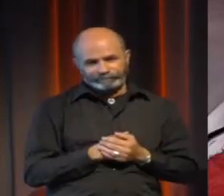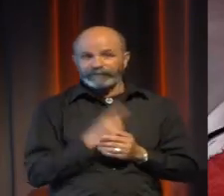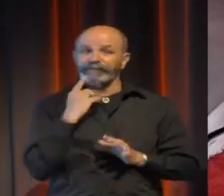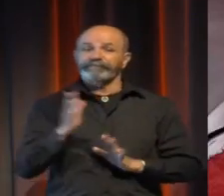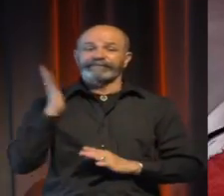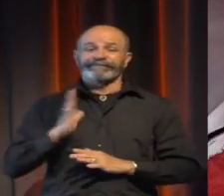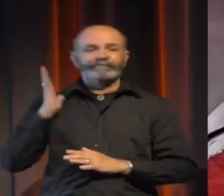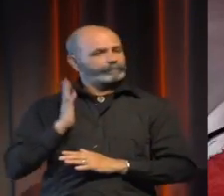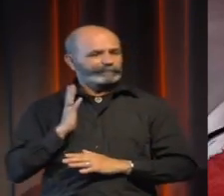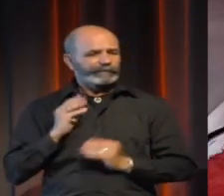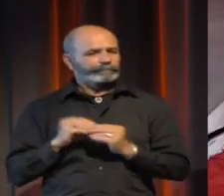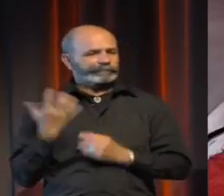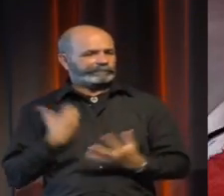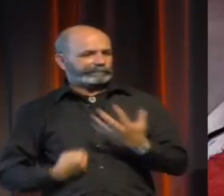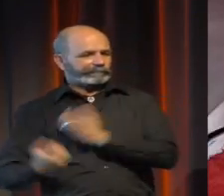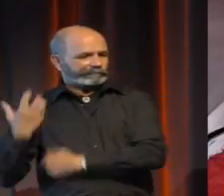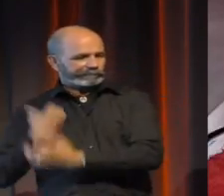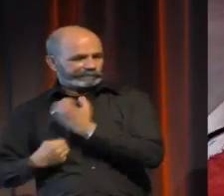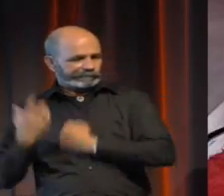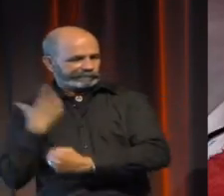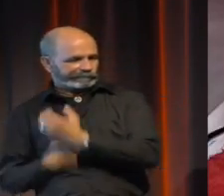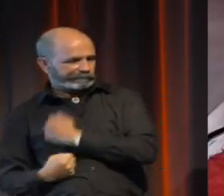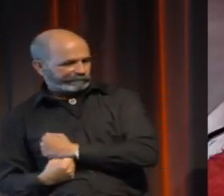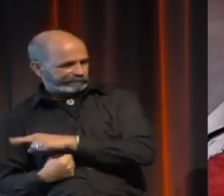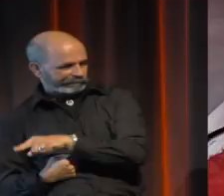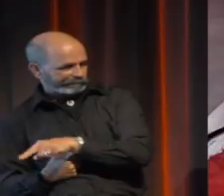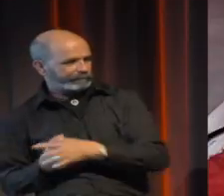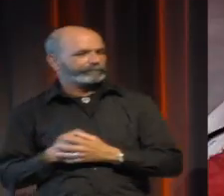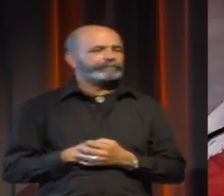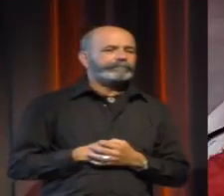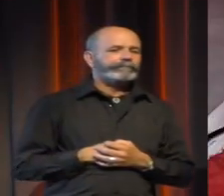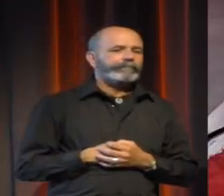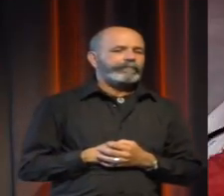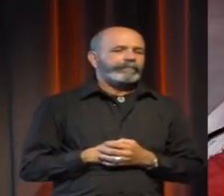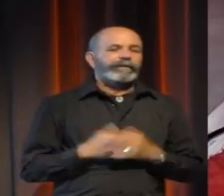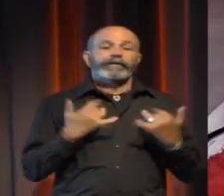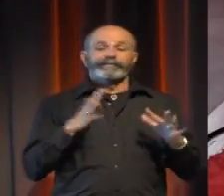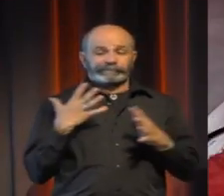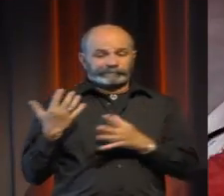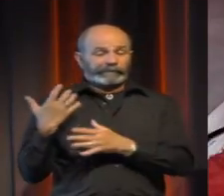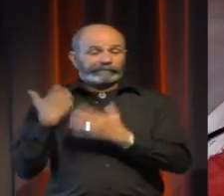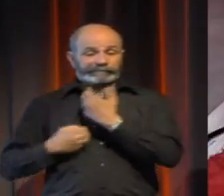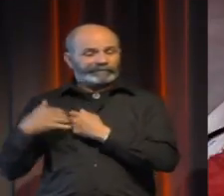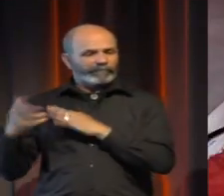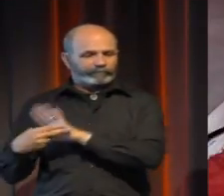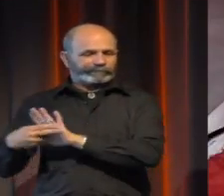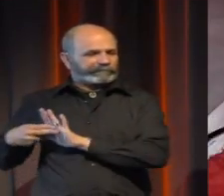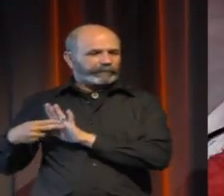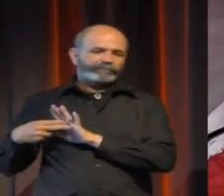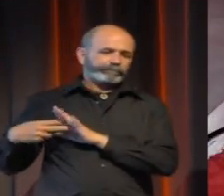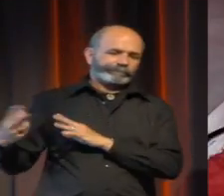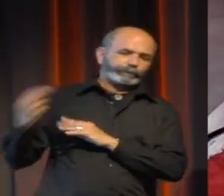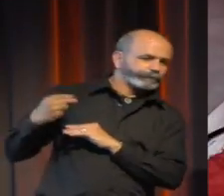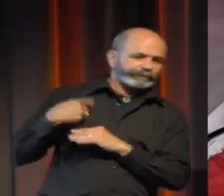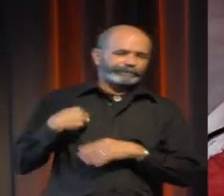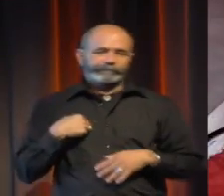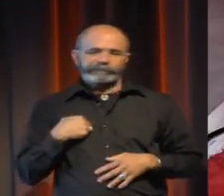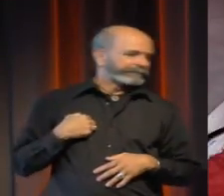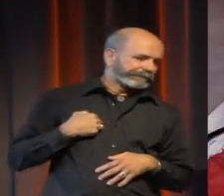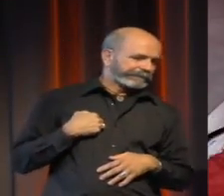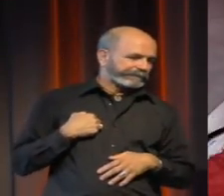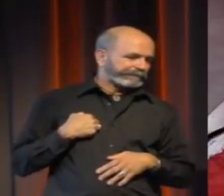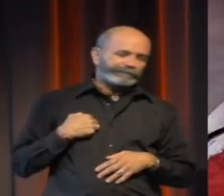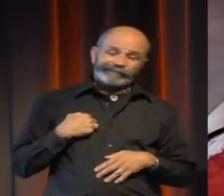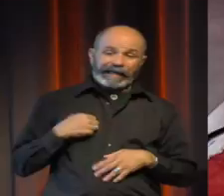other generations, it was like their occupational future was this hallway that was lined with doors. But only one of the doors